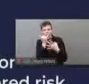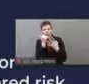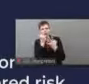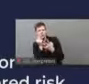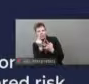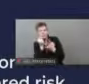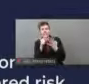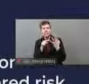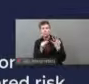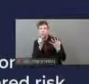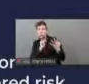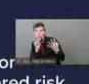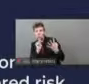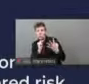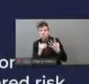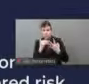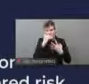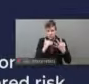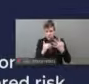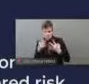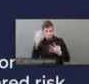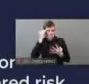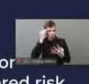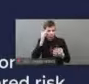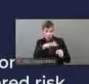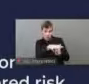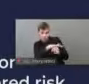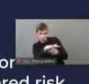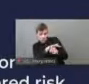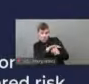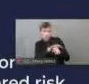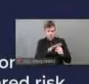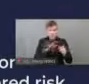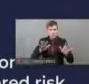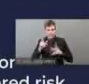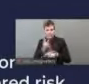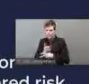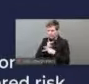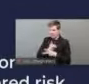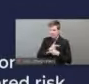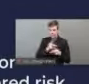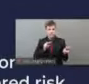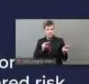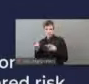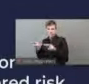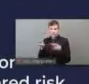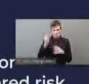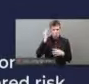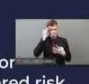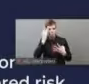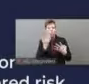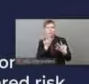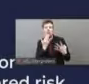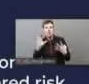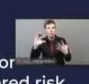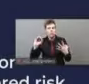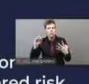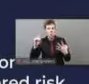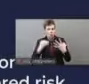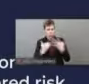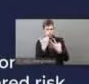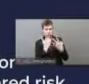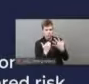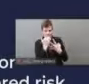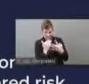turquoise level. And I want to give you a sense about what that's looking like, given that we've got several counties at the